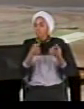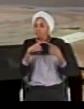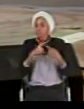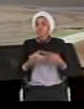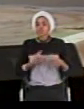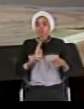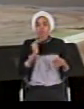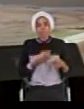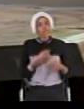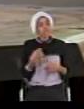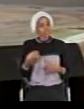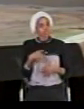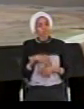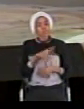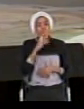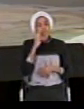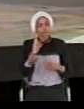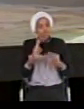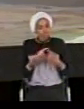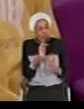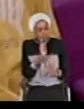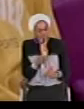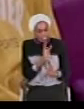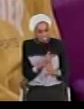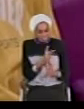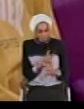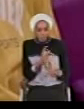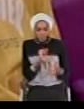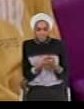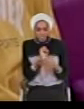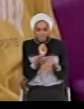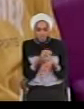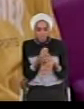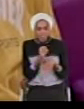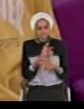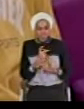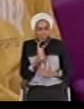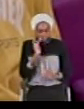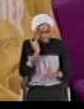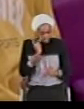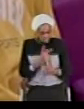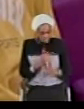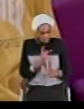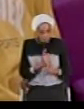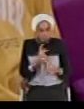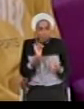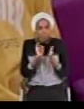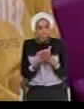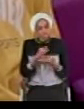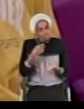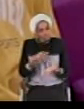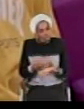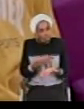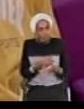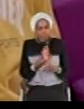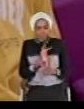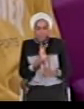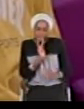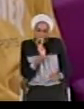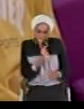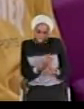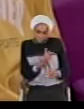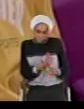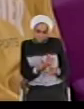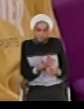us, and we're to conserve that message. Conserve that gospel.